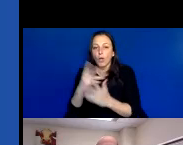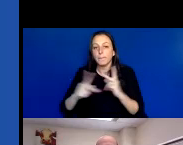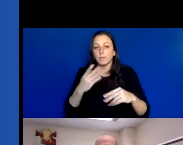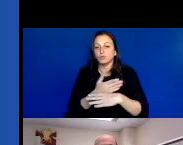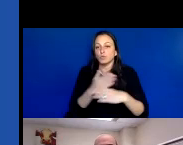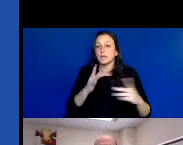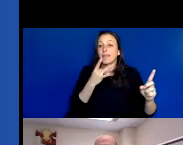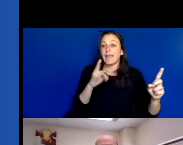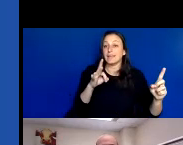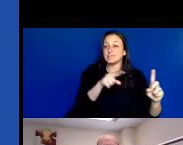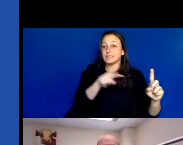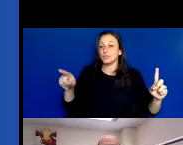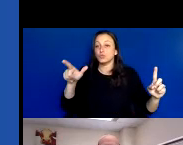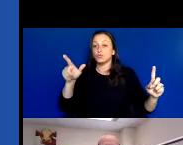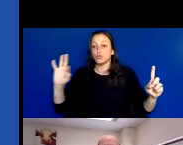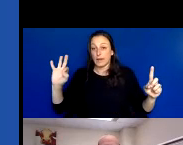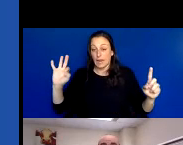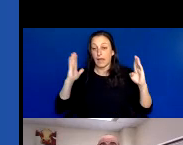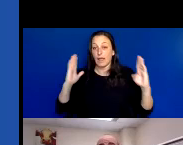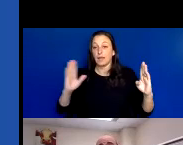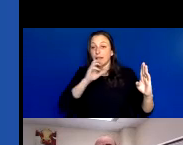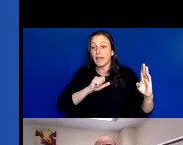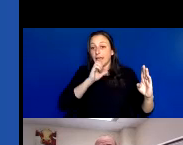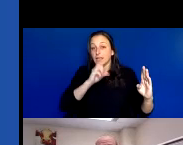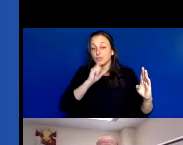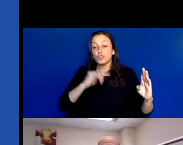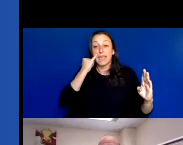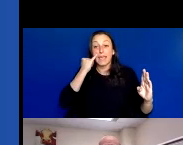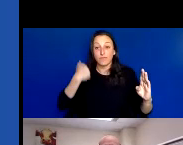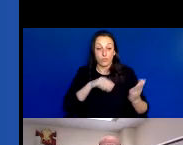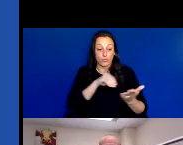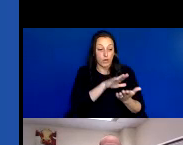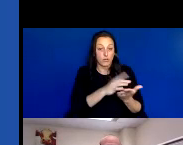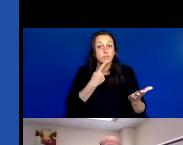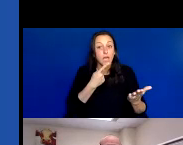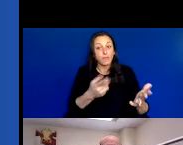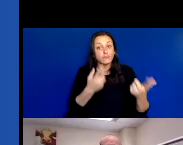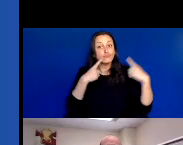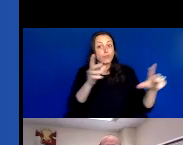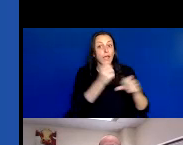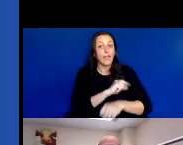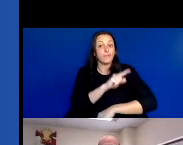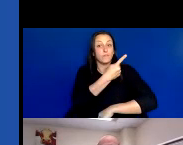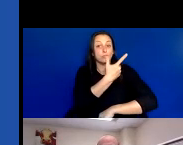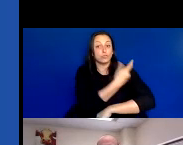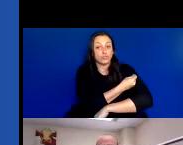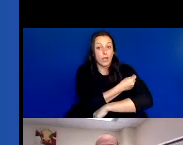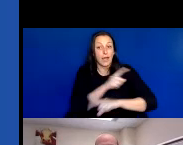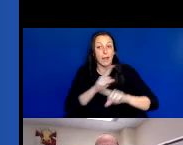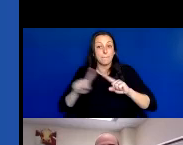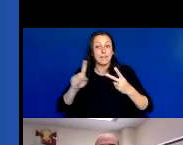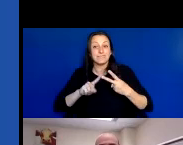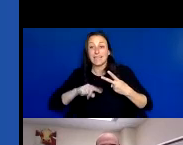and 29, where our records indicate that they have received their first shot, but are overdue for their